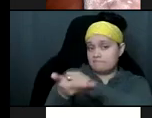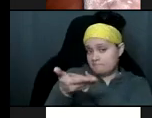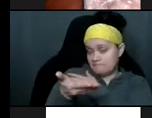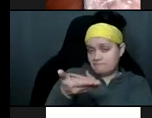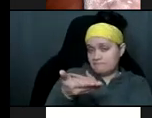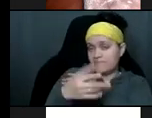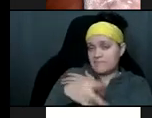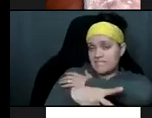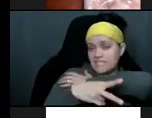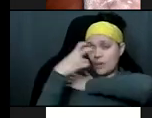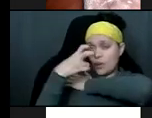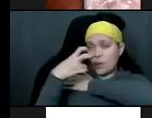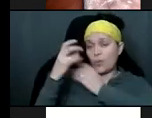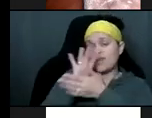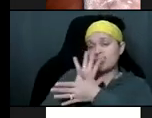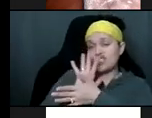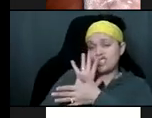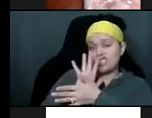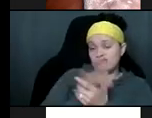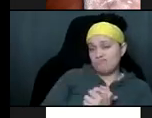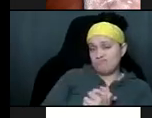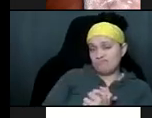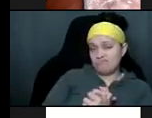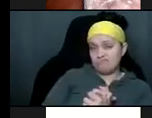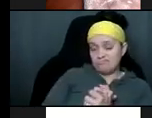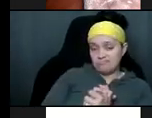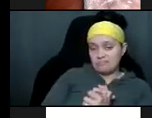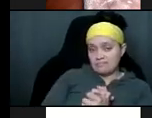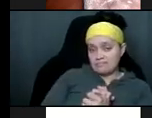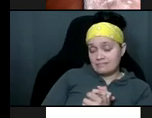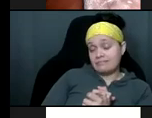She stole cheese.